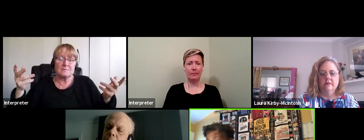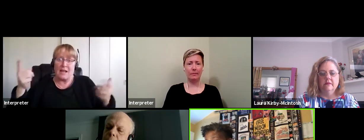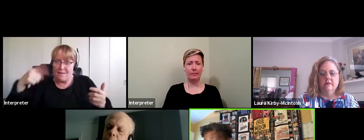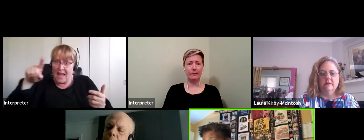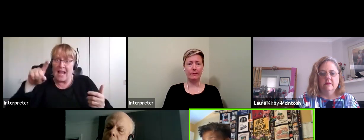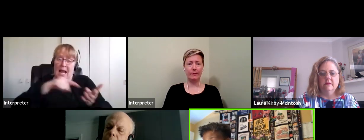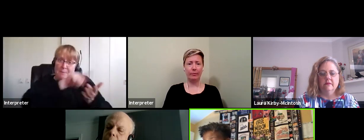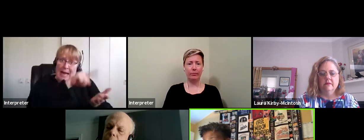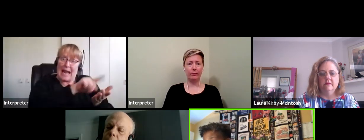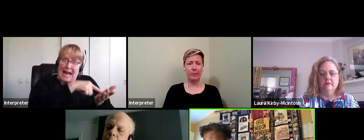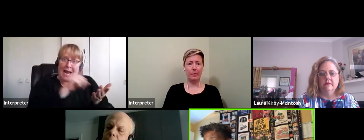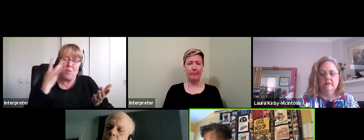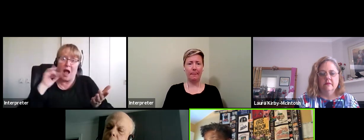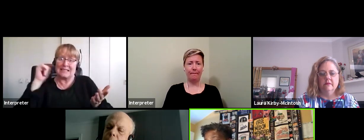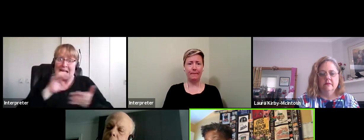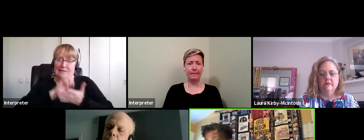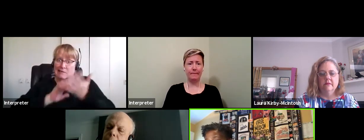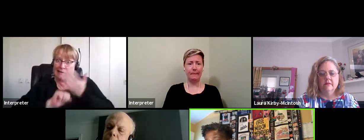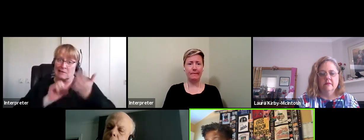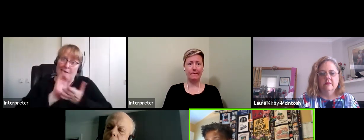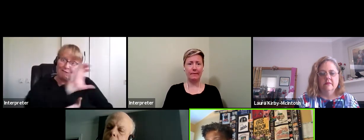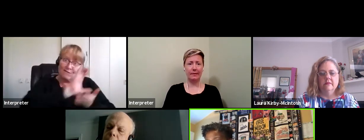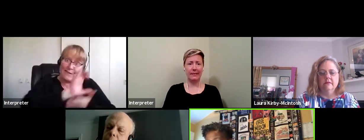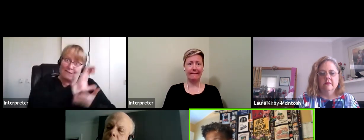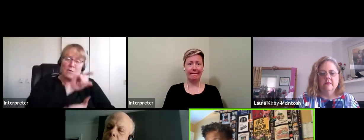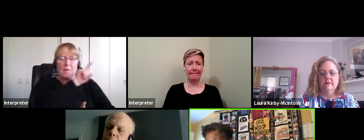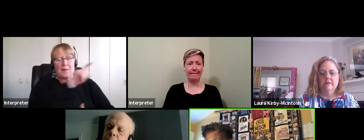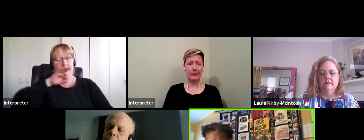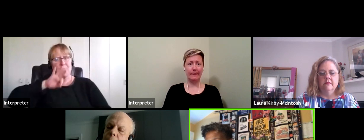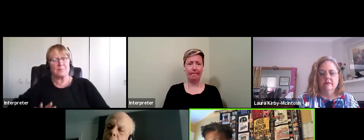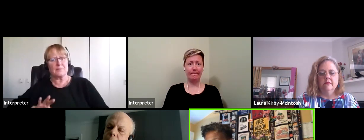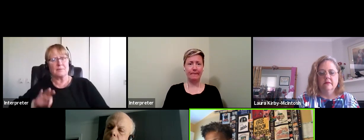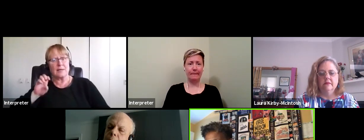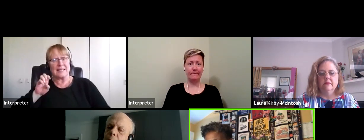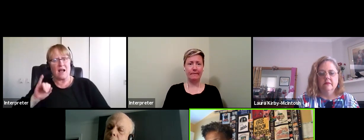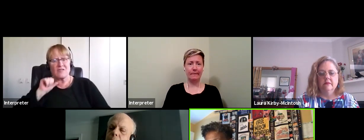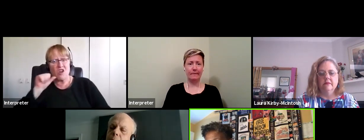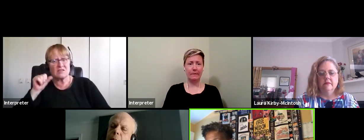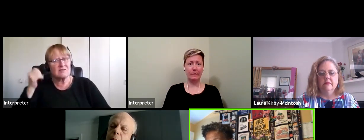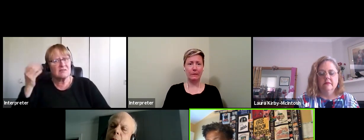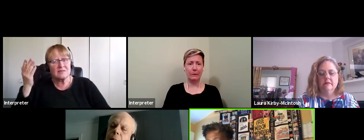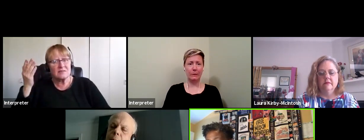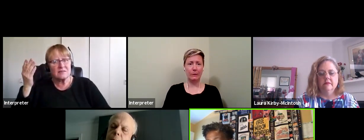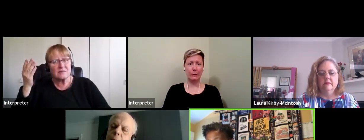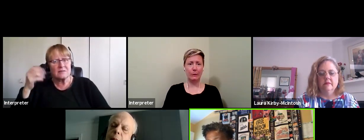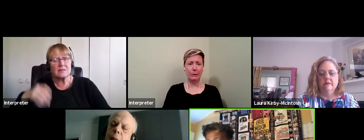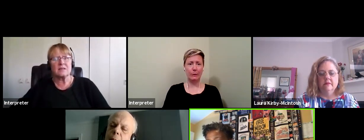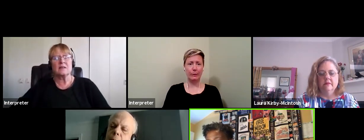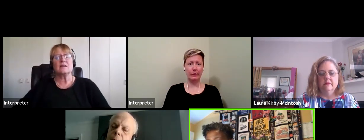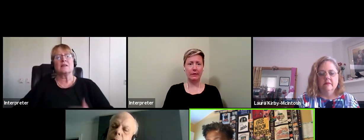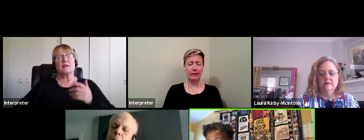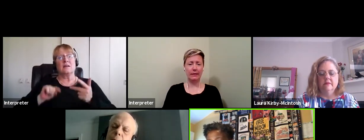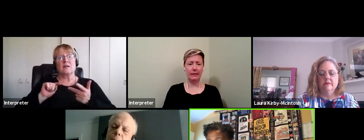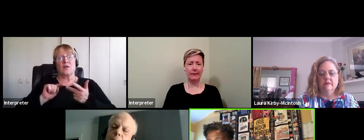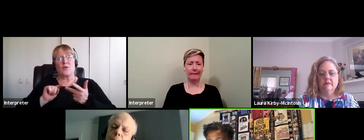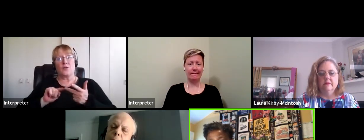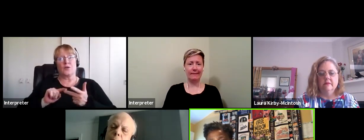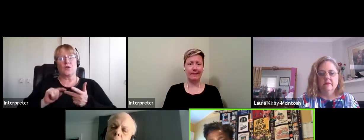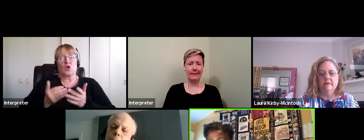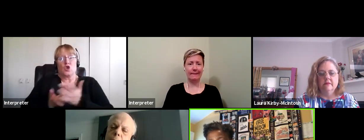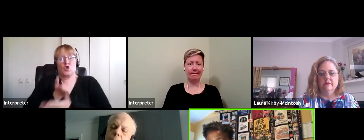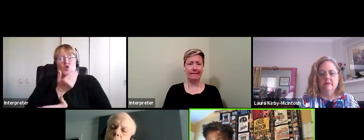through taxes. And my third area that I want to cover very briefly is the new Canada